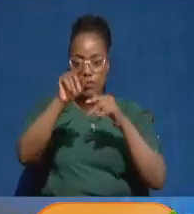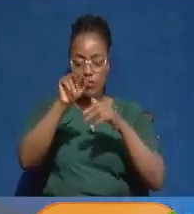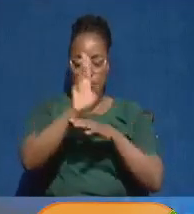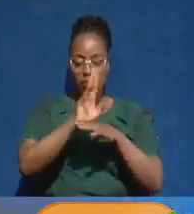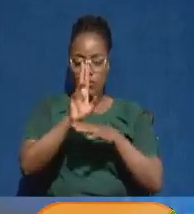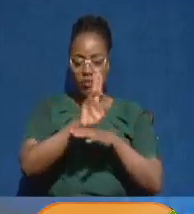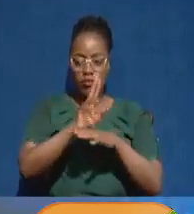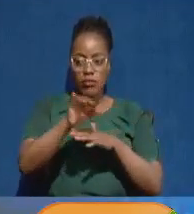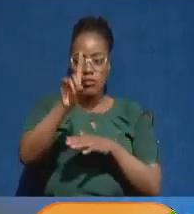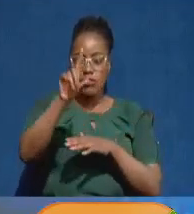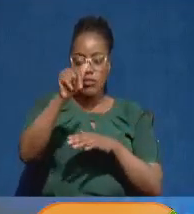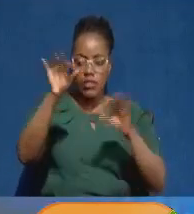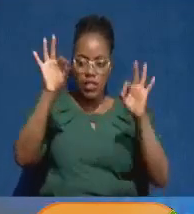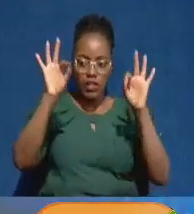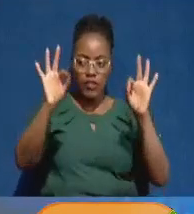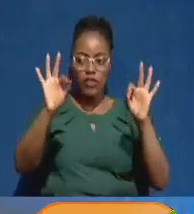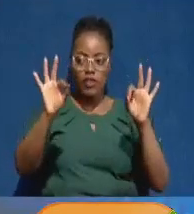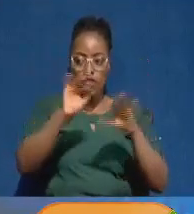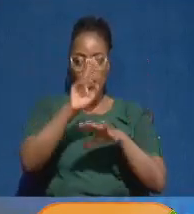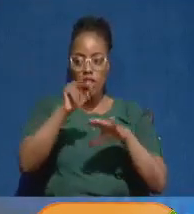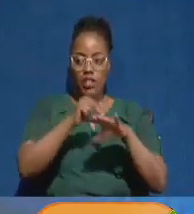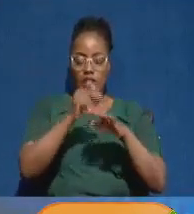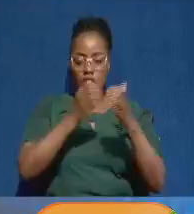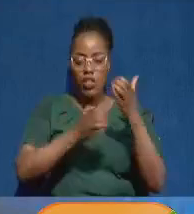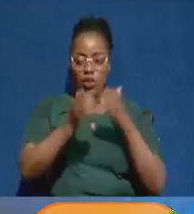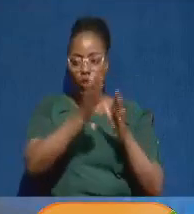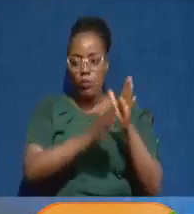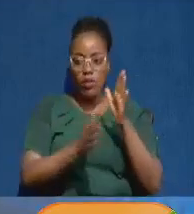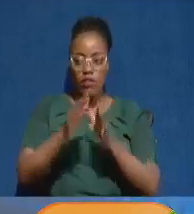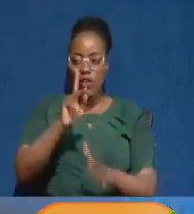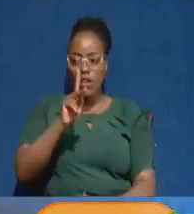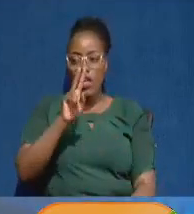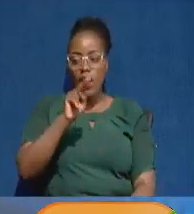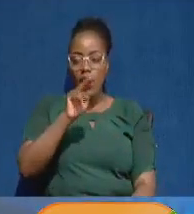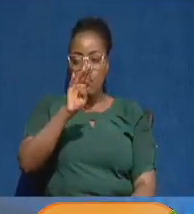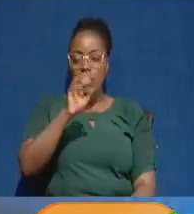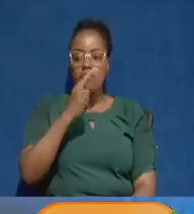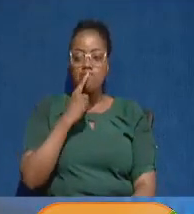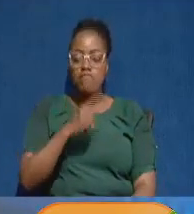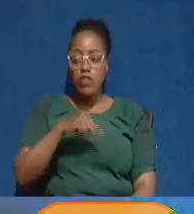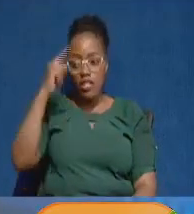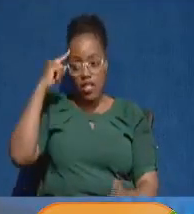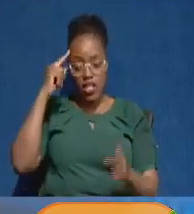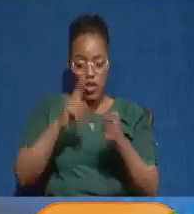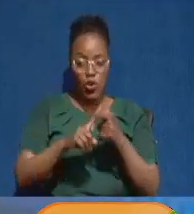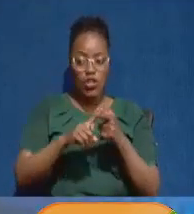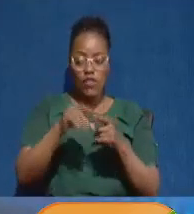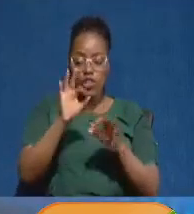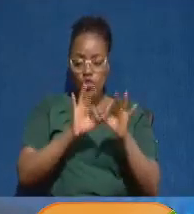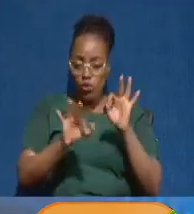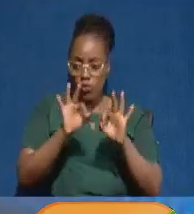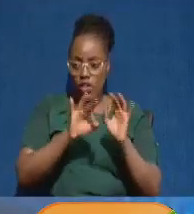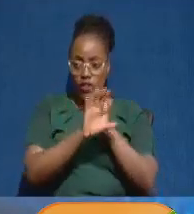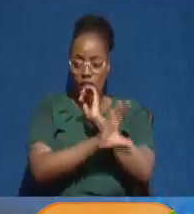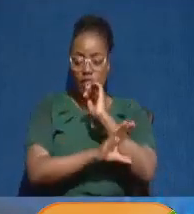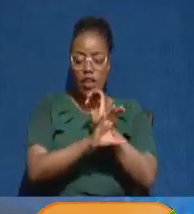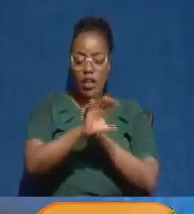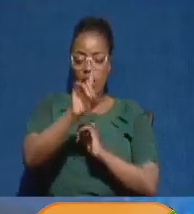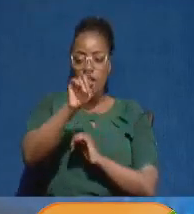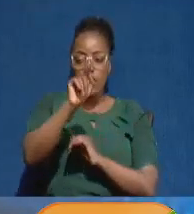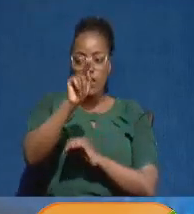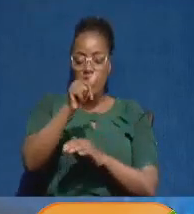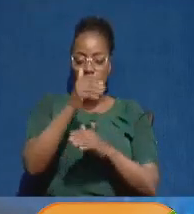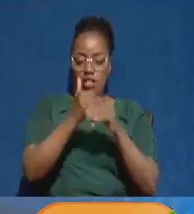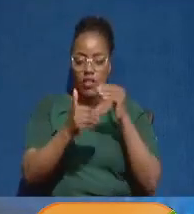utilizing data effectively for national economic planning. KNBS says that the goal is to modernize the country's data